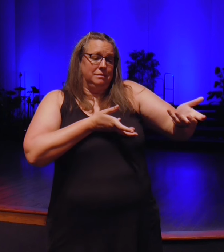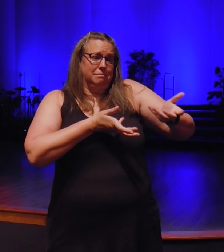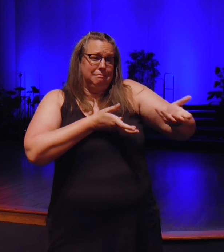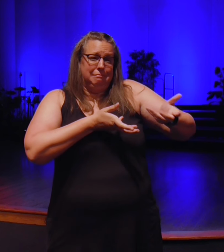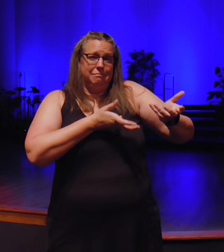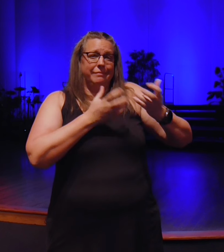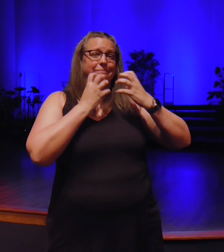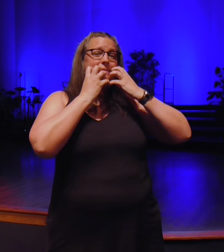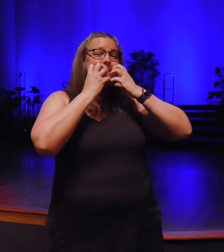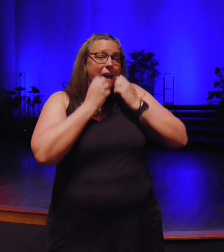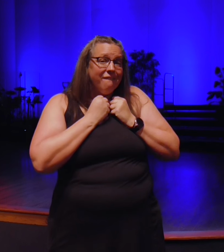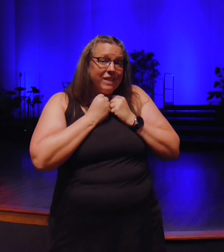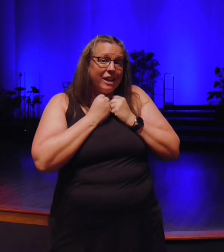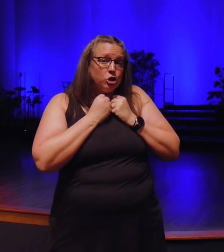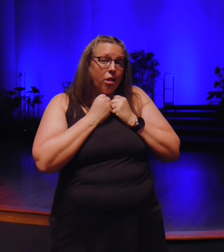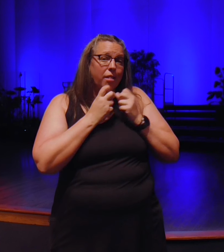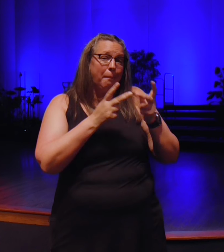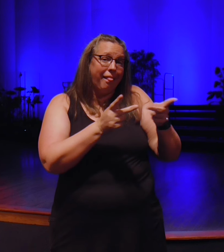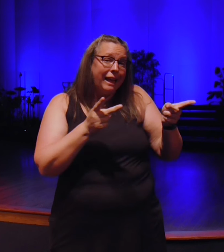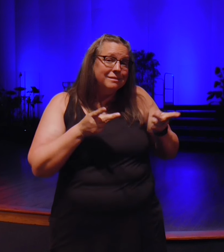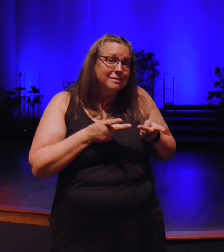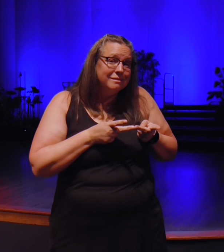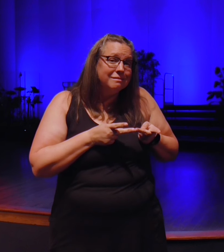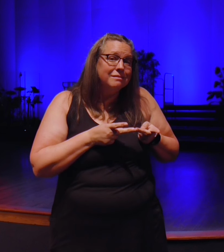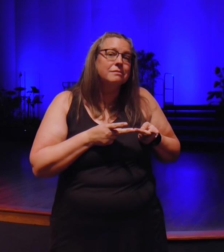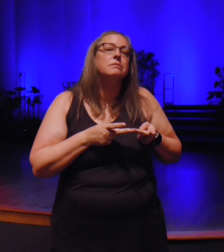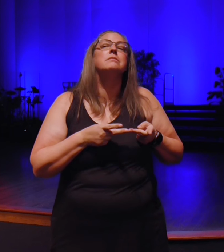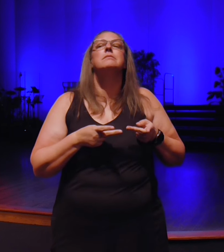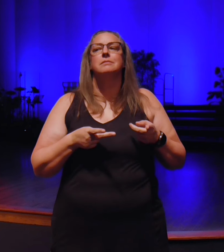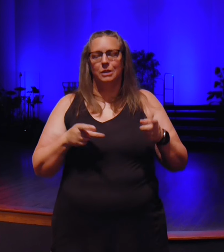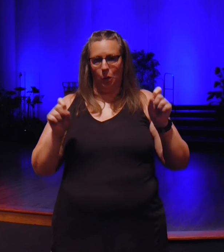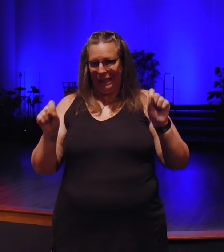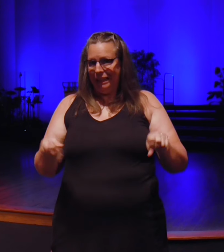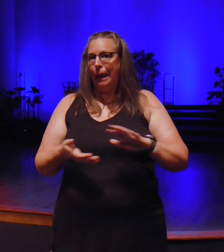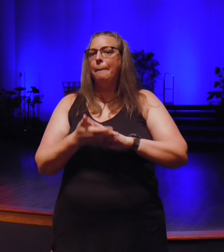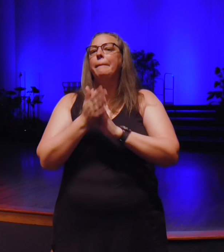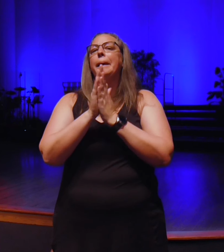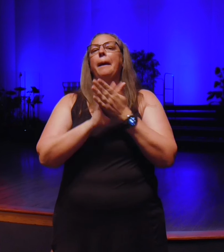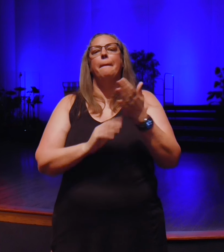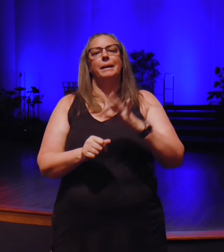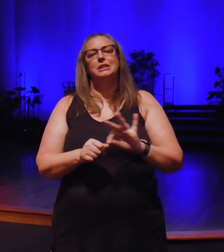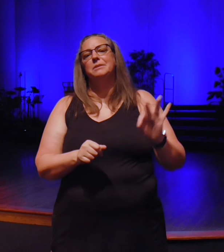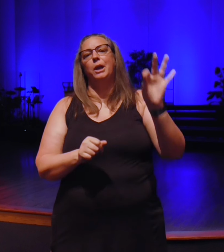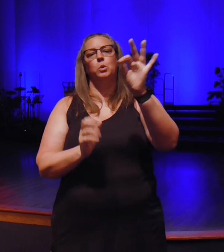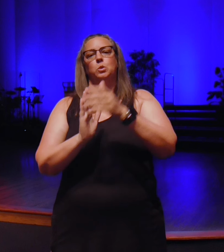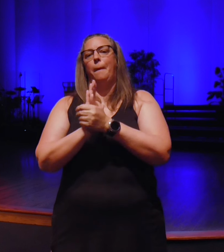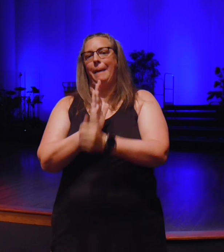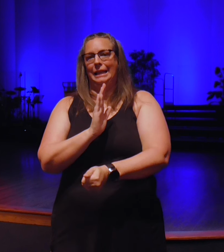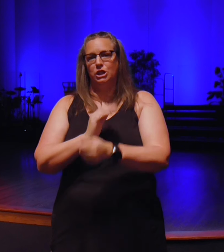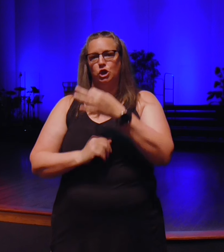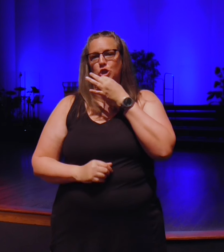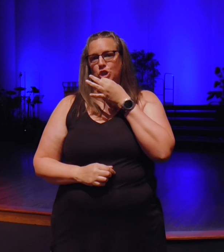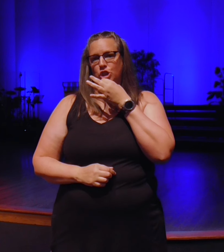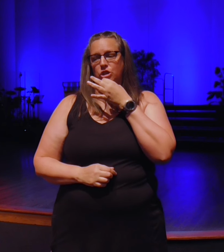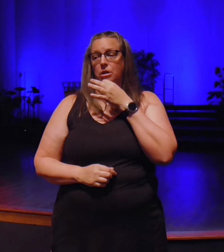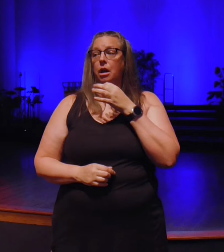confidentiality, you will be a spiritual master. Perhaps we should add a final